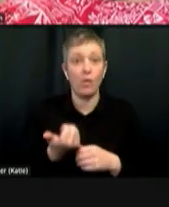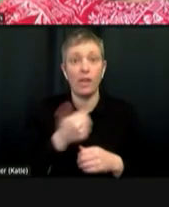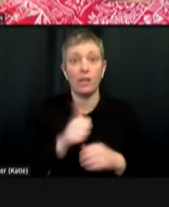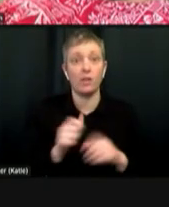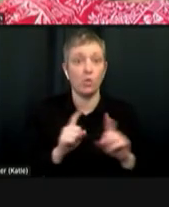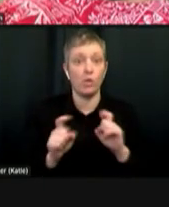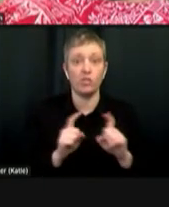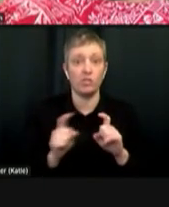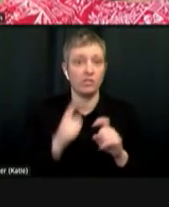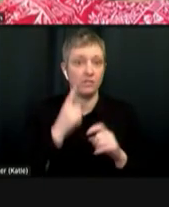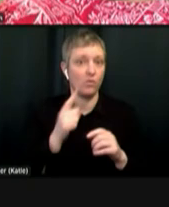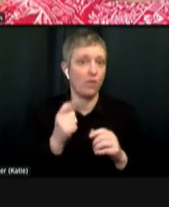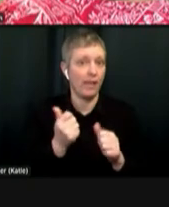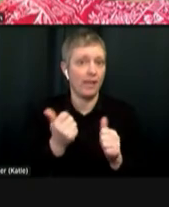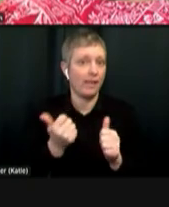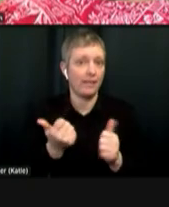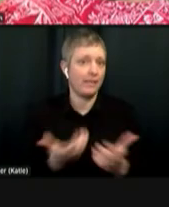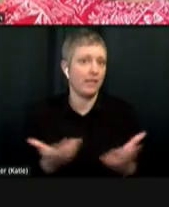Portland